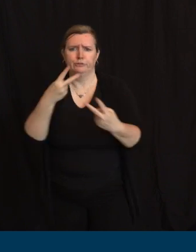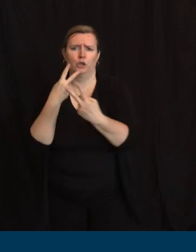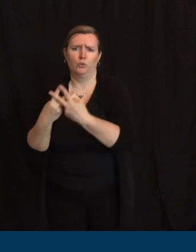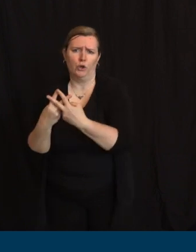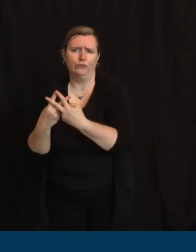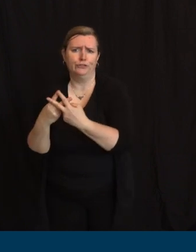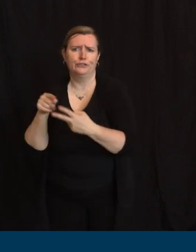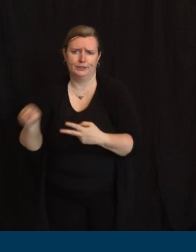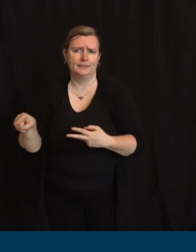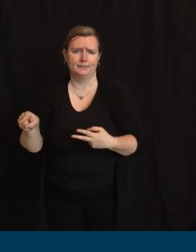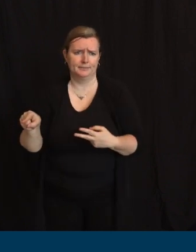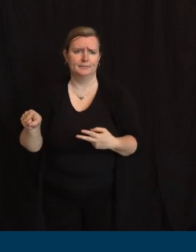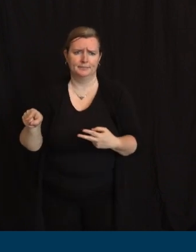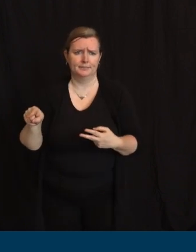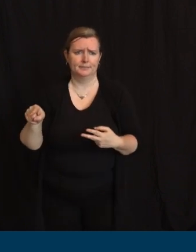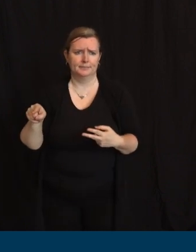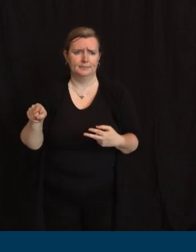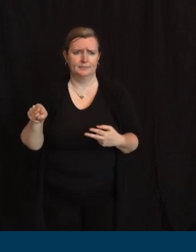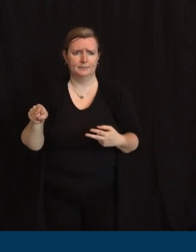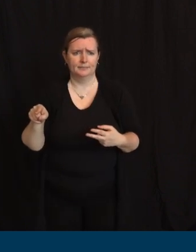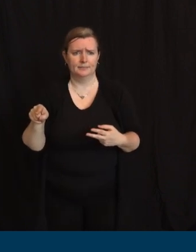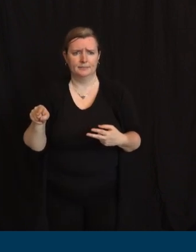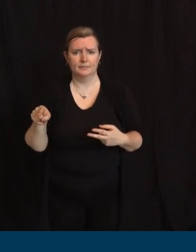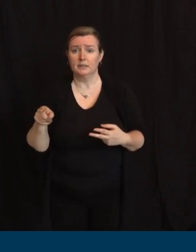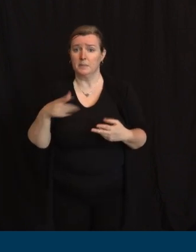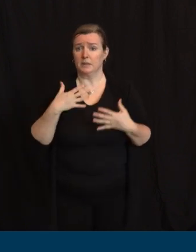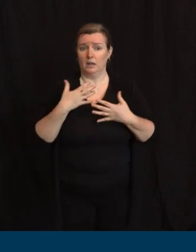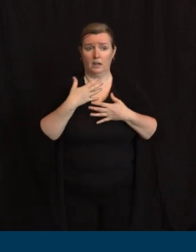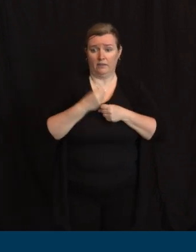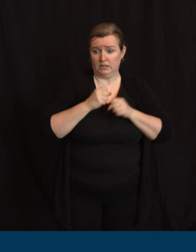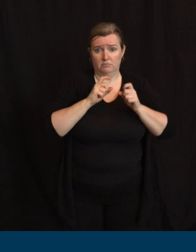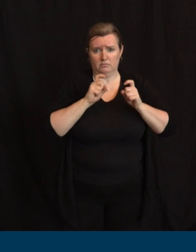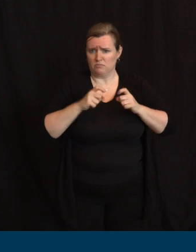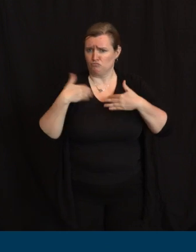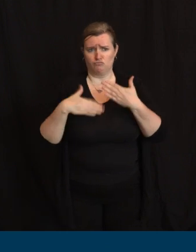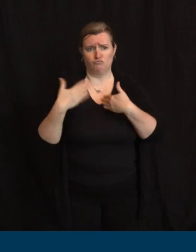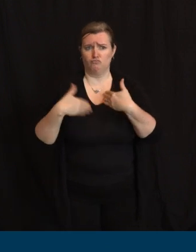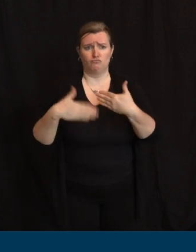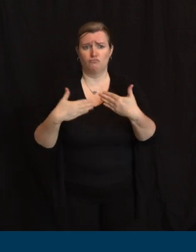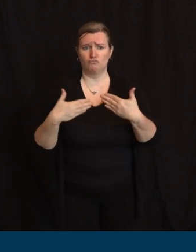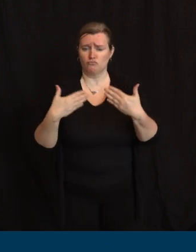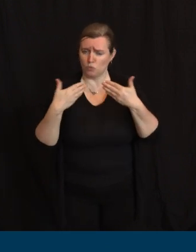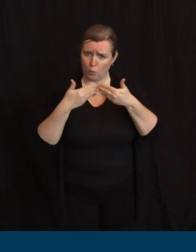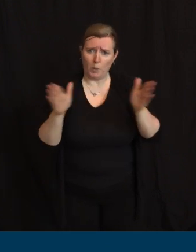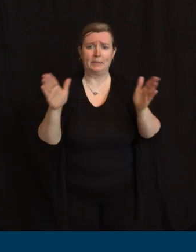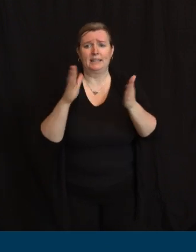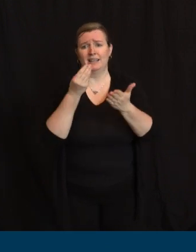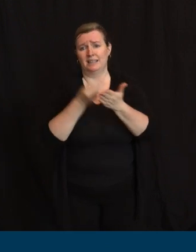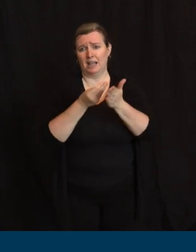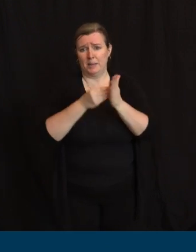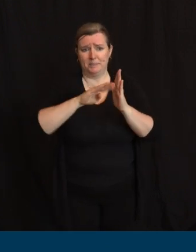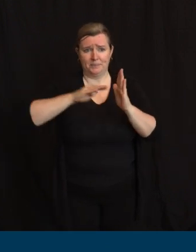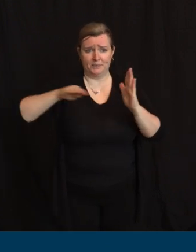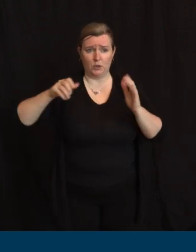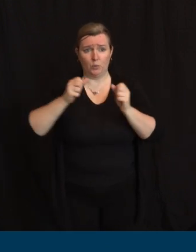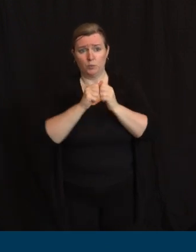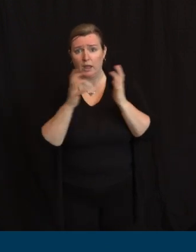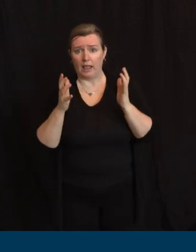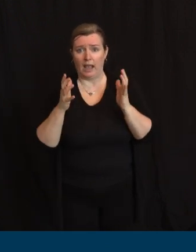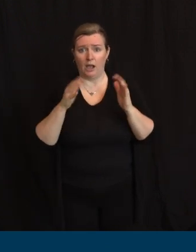begin to open back up again without running the risk of something coming in through the back door with the equivalent